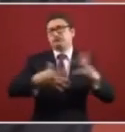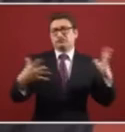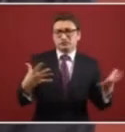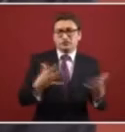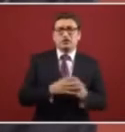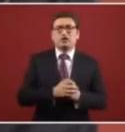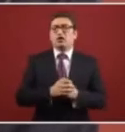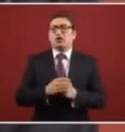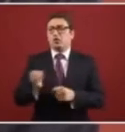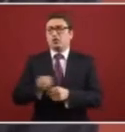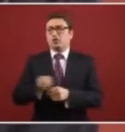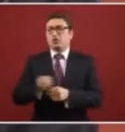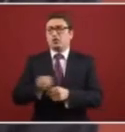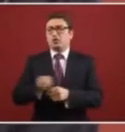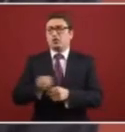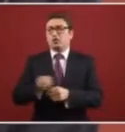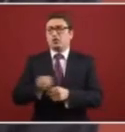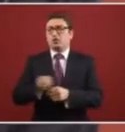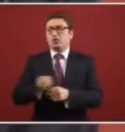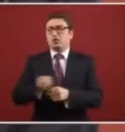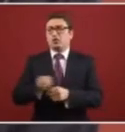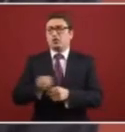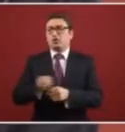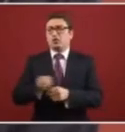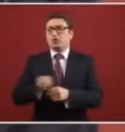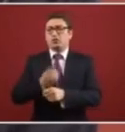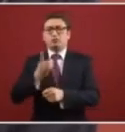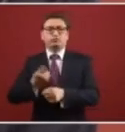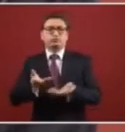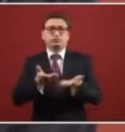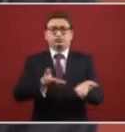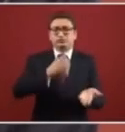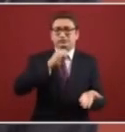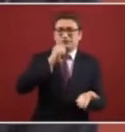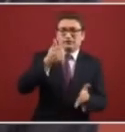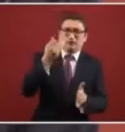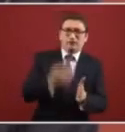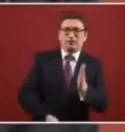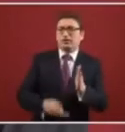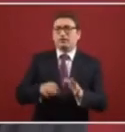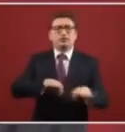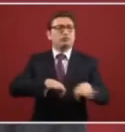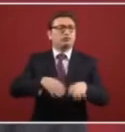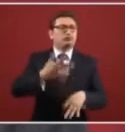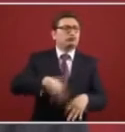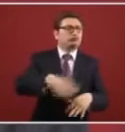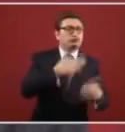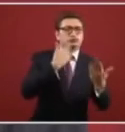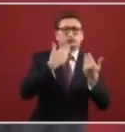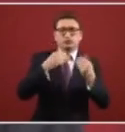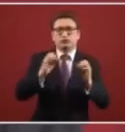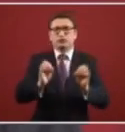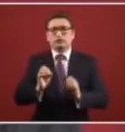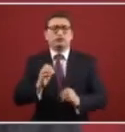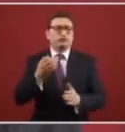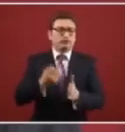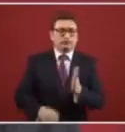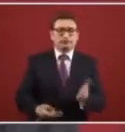de oportunidades. Lack of opportunities. De trabajo. Work.